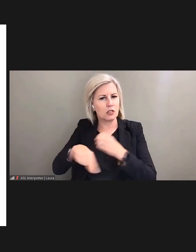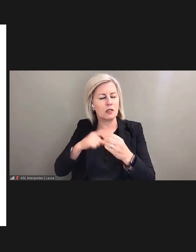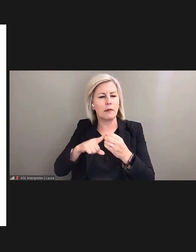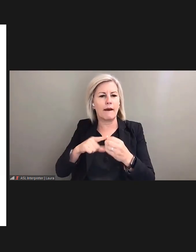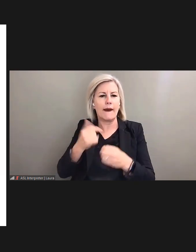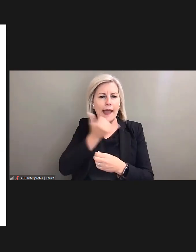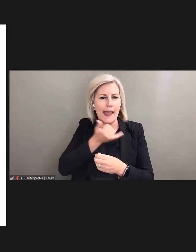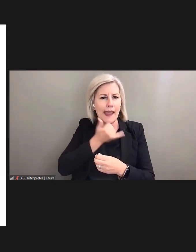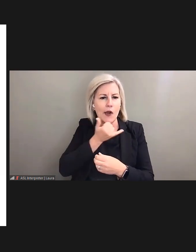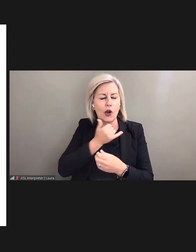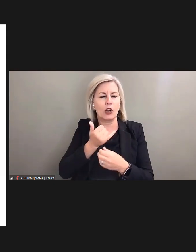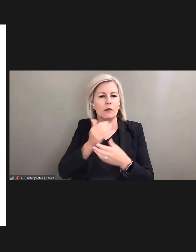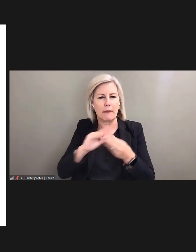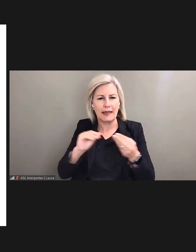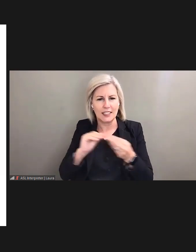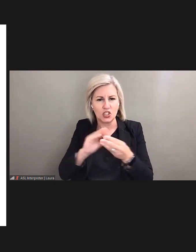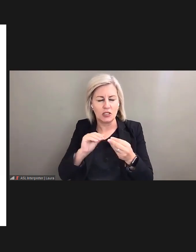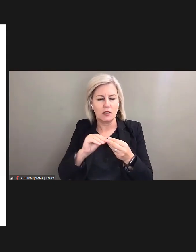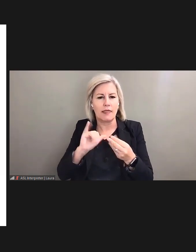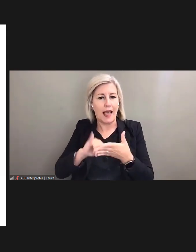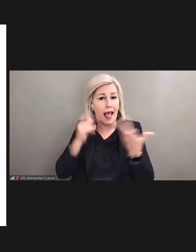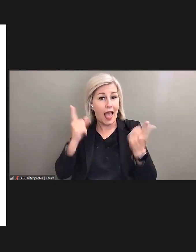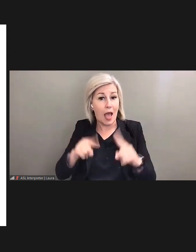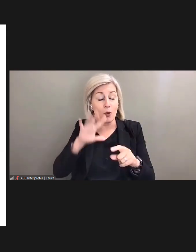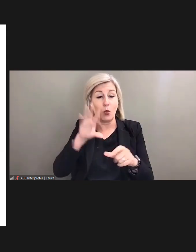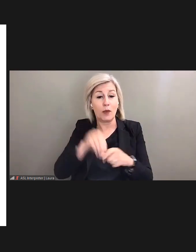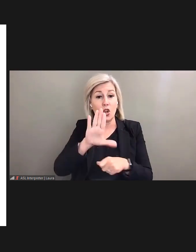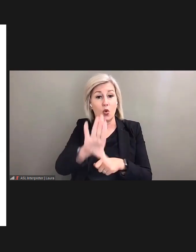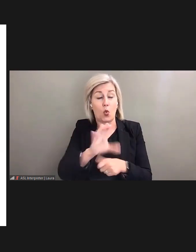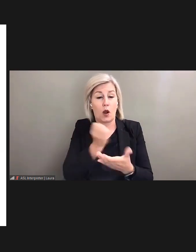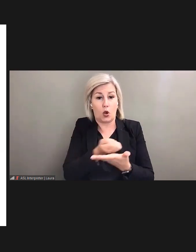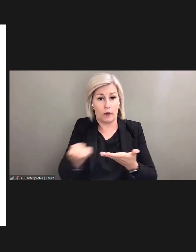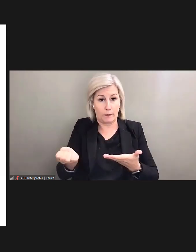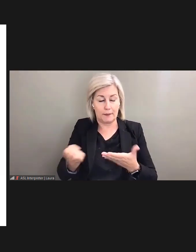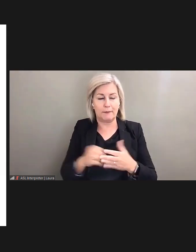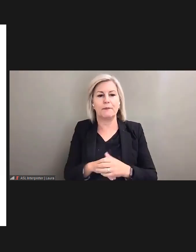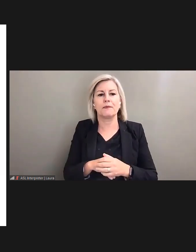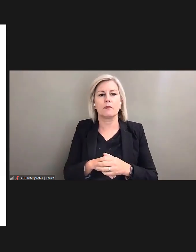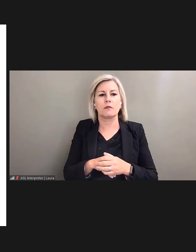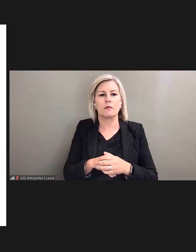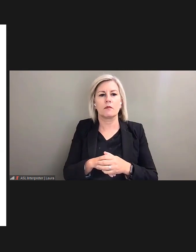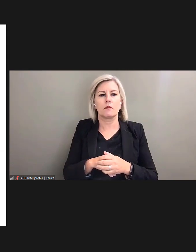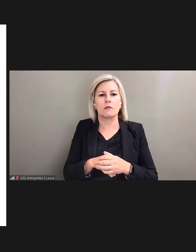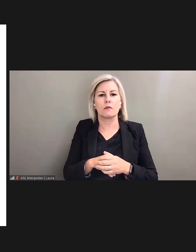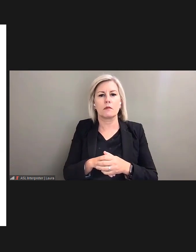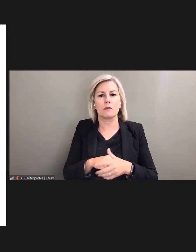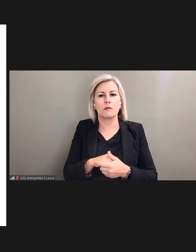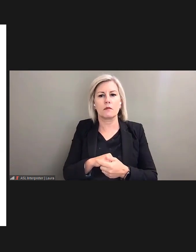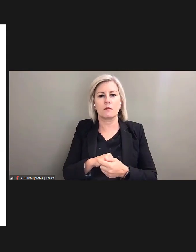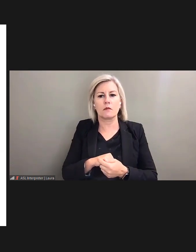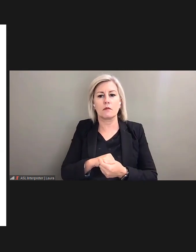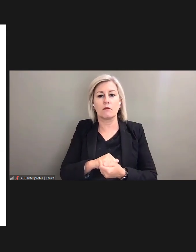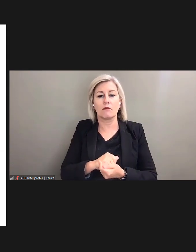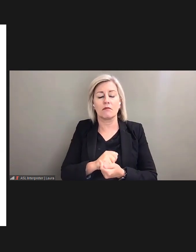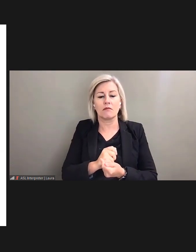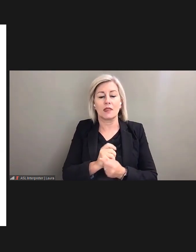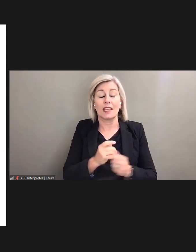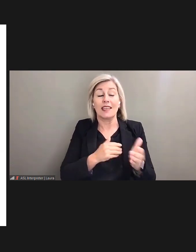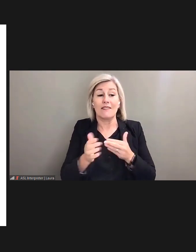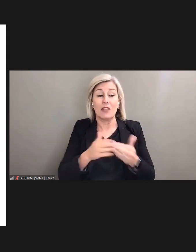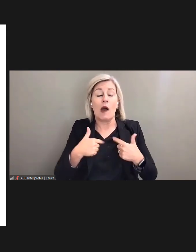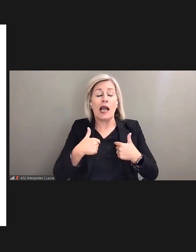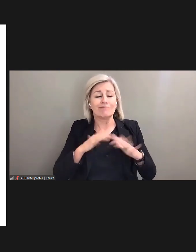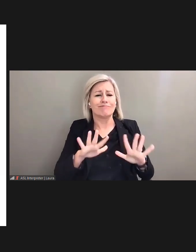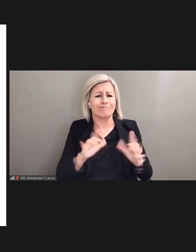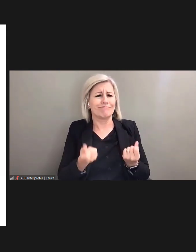messages that occur on your particular piece of equipment. And while I can so appreciate those questions, it'll